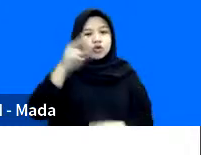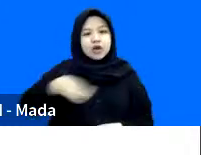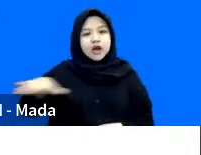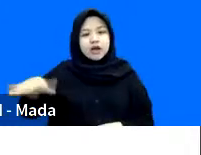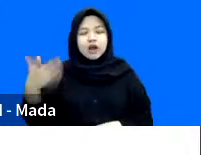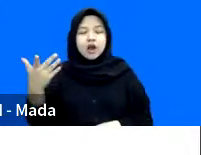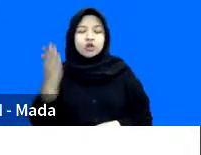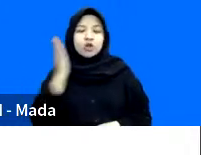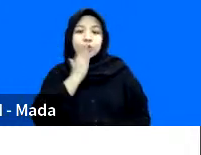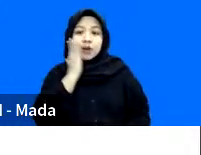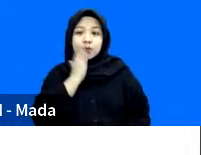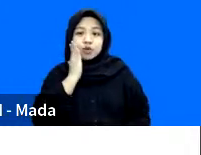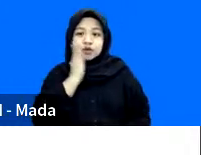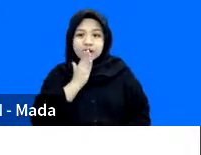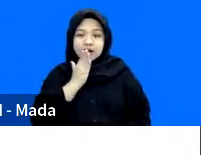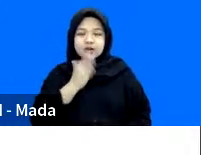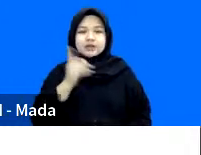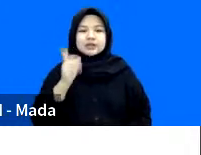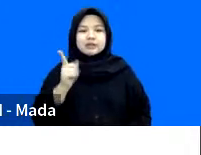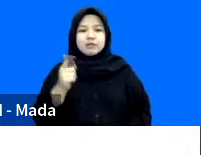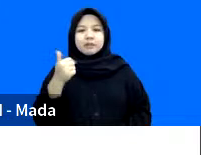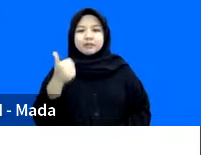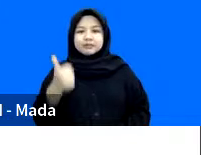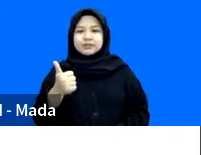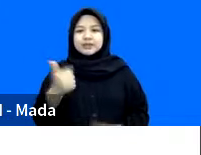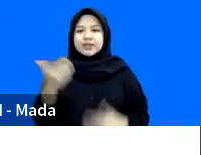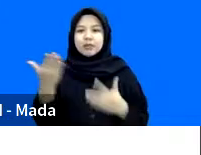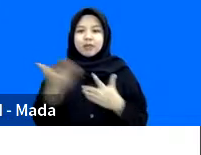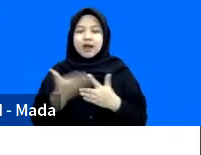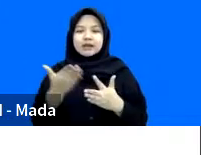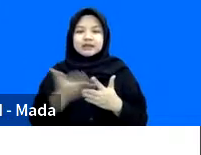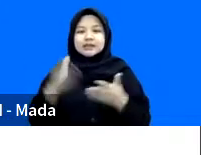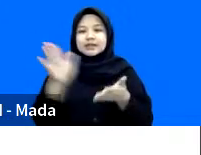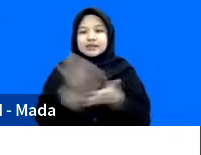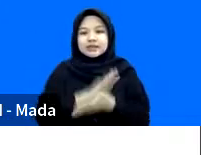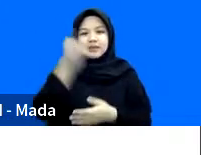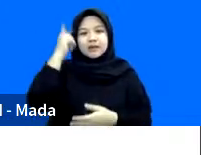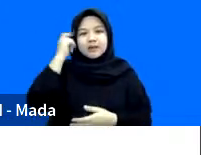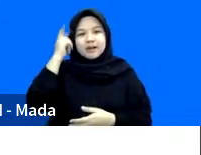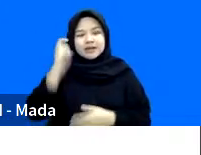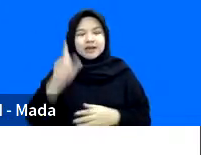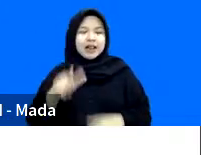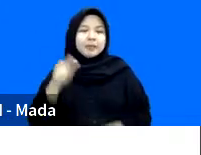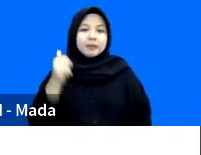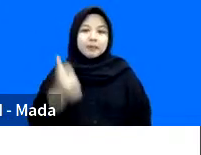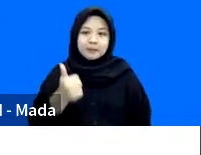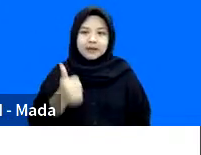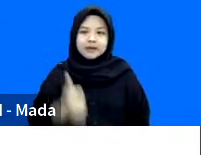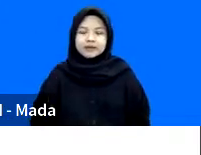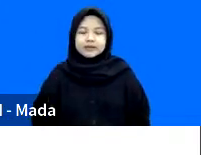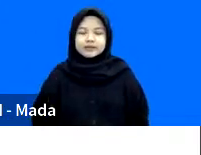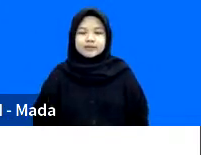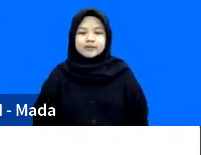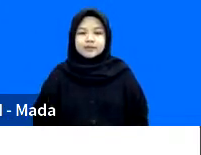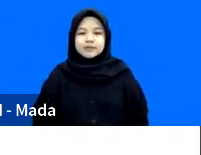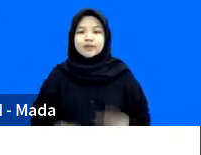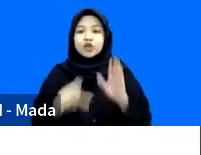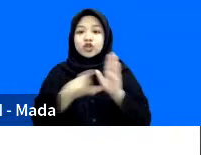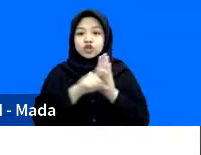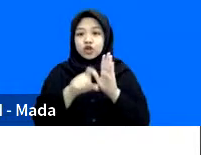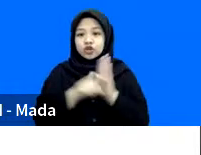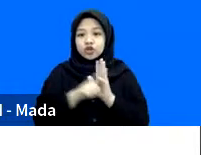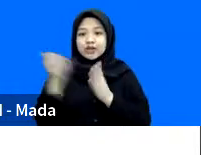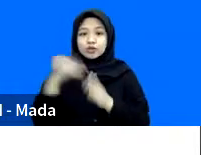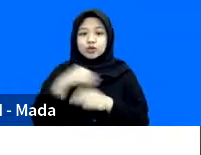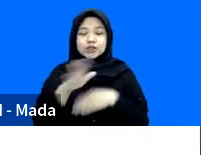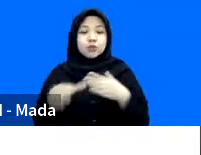and expanding access to learning opportunities this way. And so a key example of this is the availability